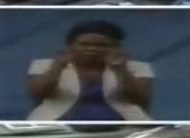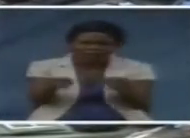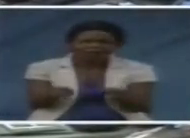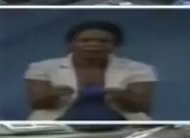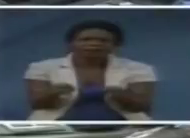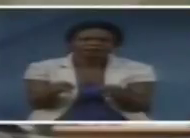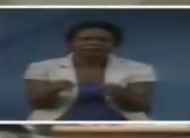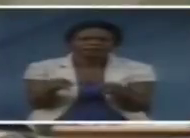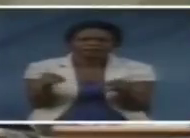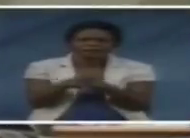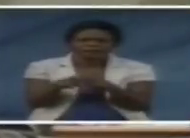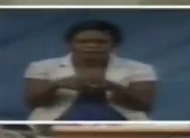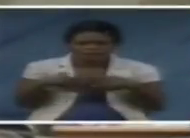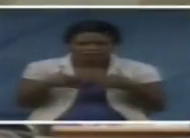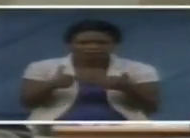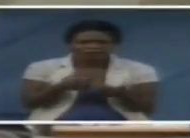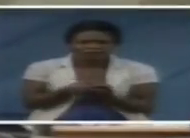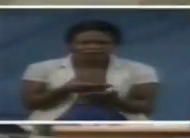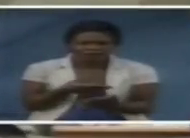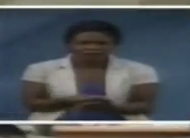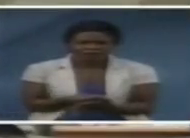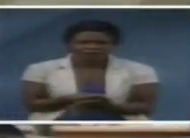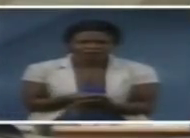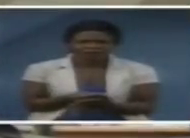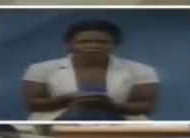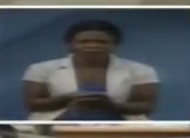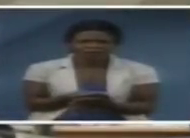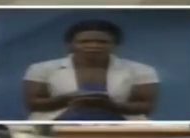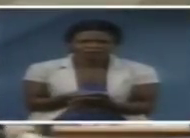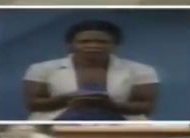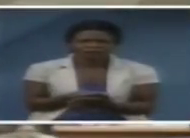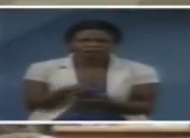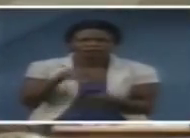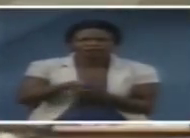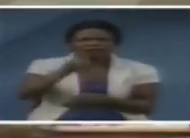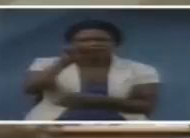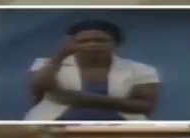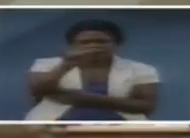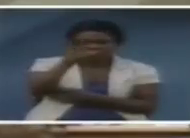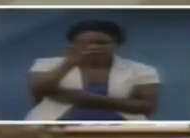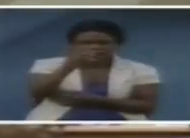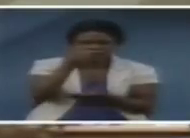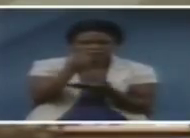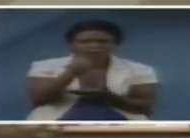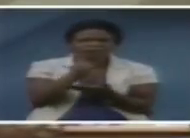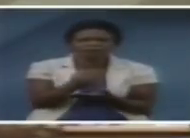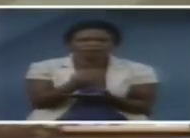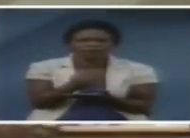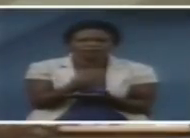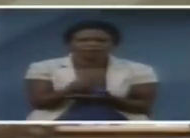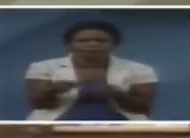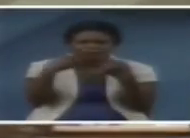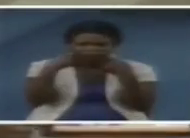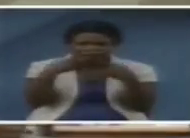health personnel, and the promotion of innovative health financing. Mr. Speaker, in